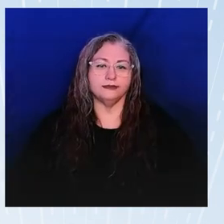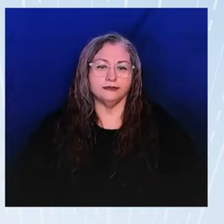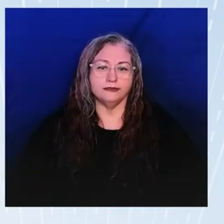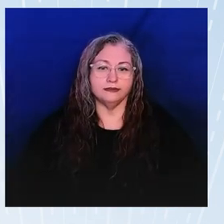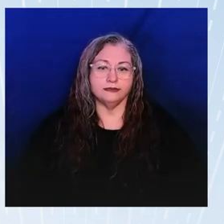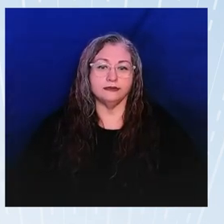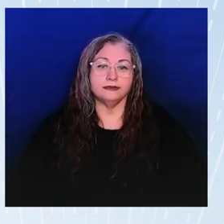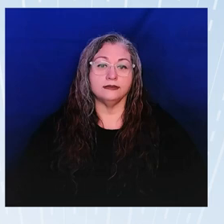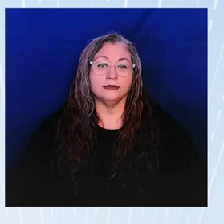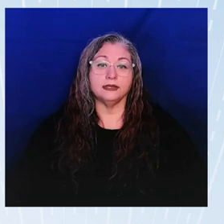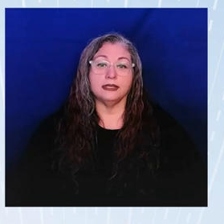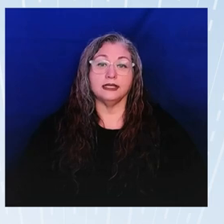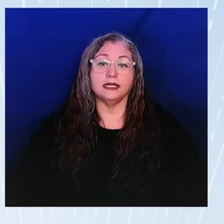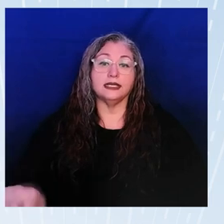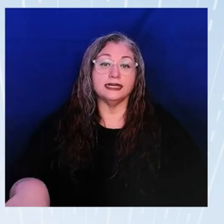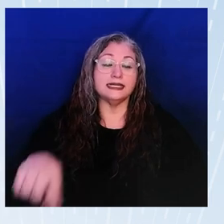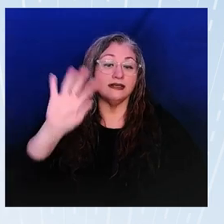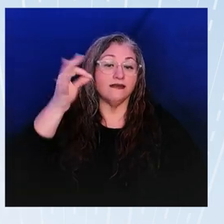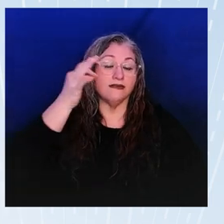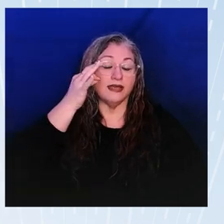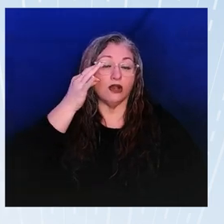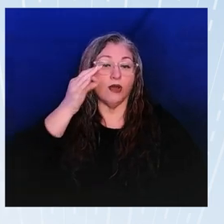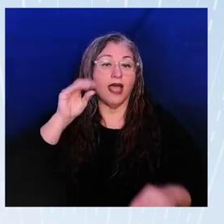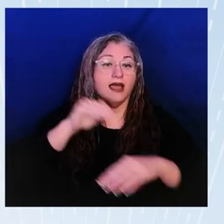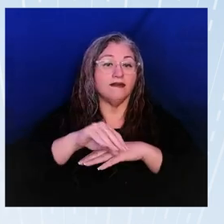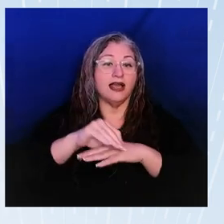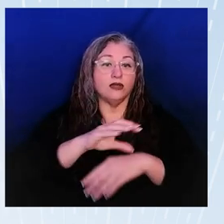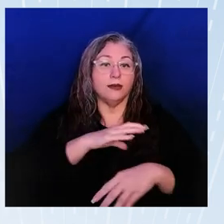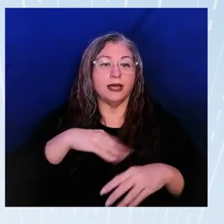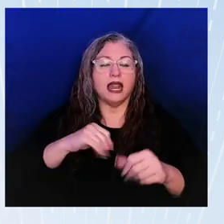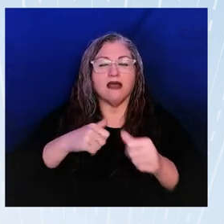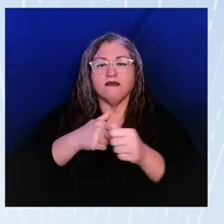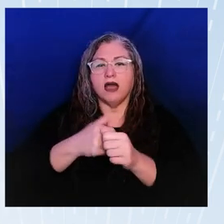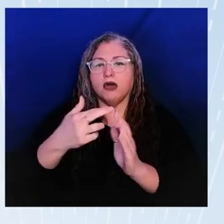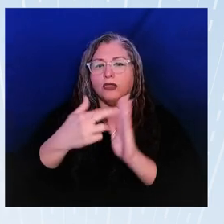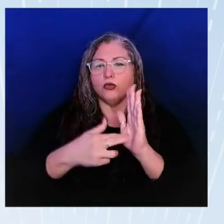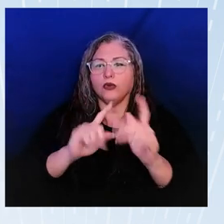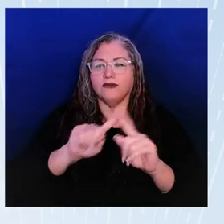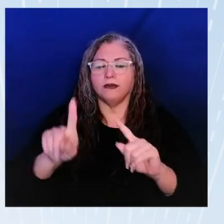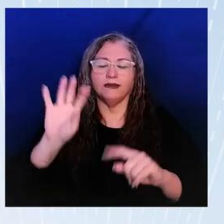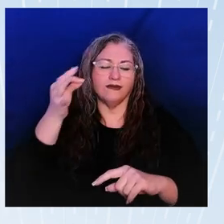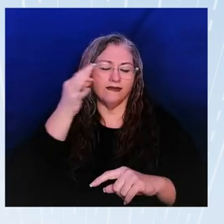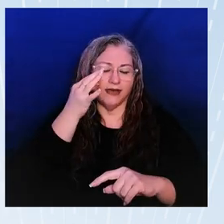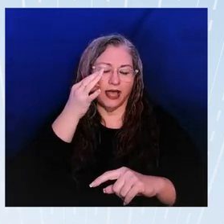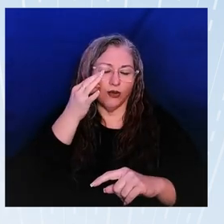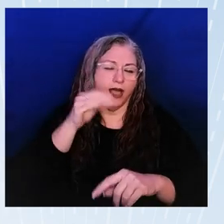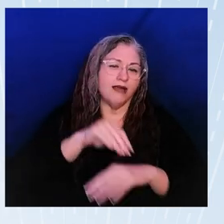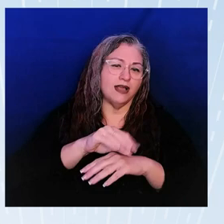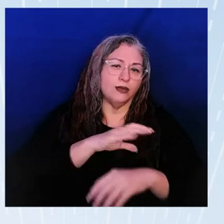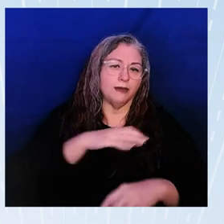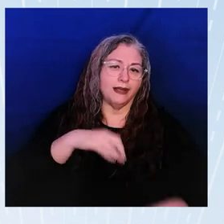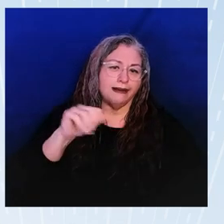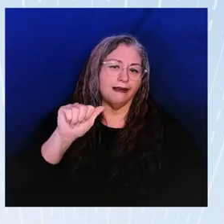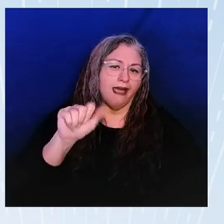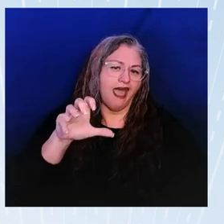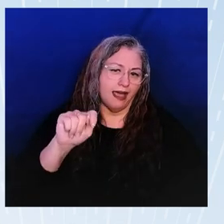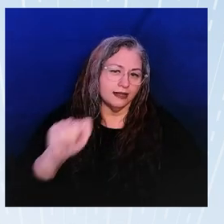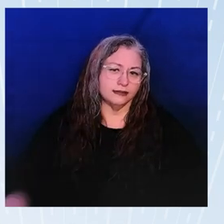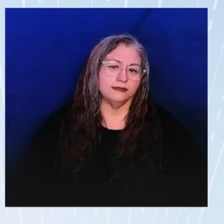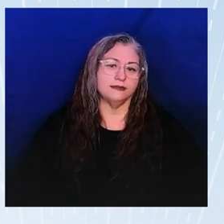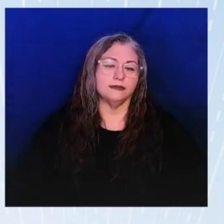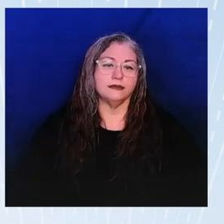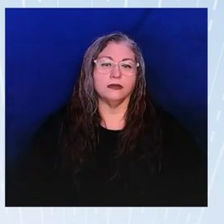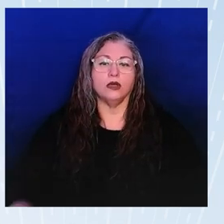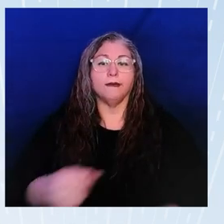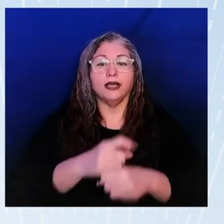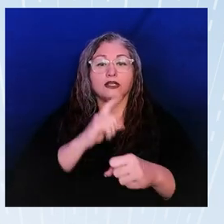federal advisory committee and it operates under the regulations set forth by the Federal Advisory Committee Act. The advisory committee process ensures